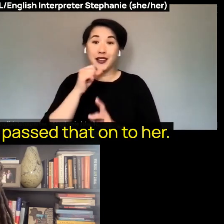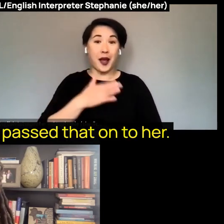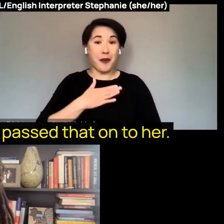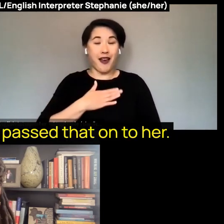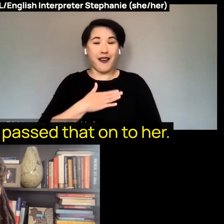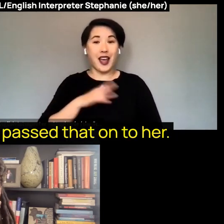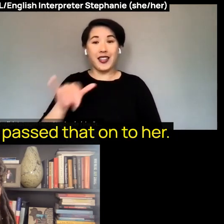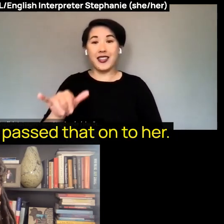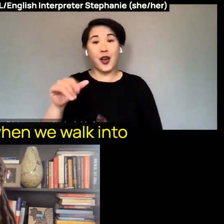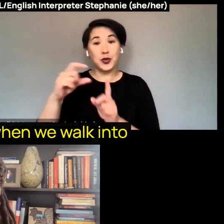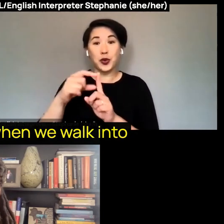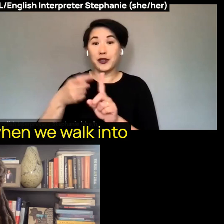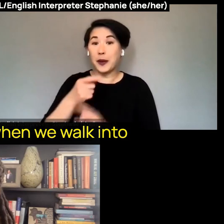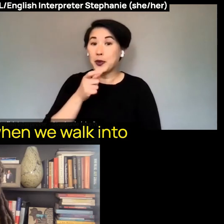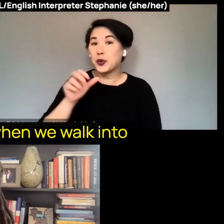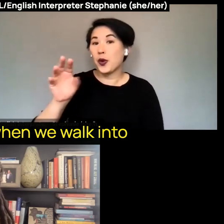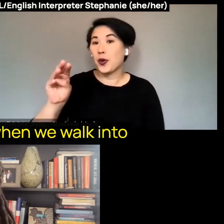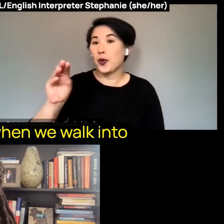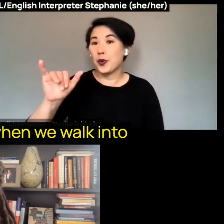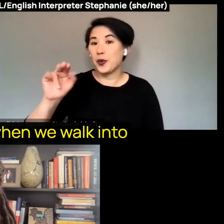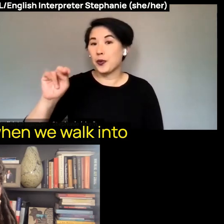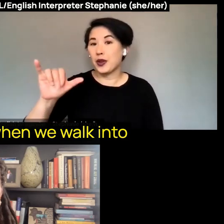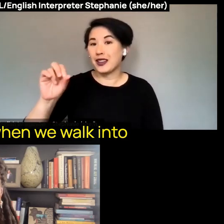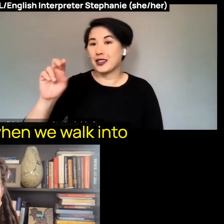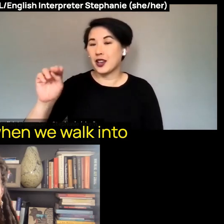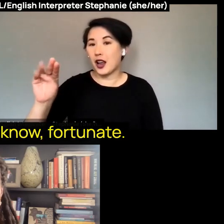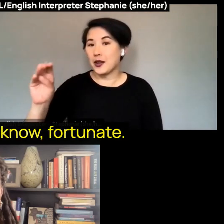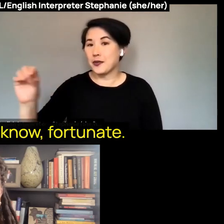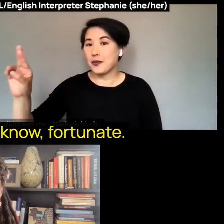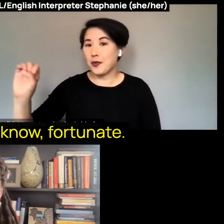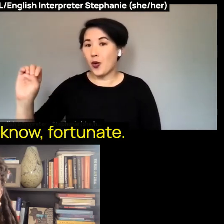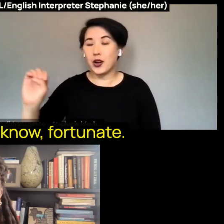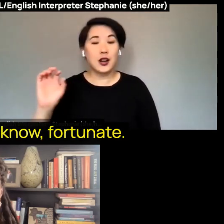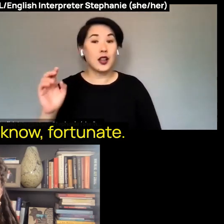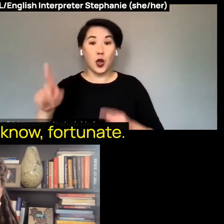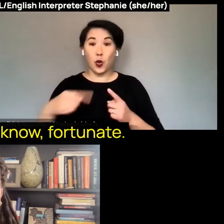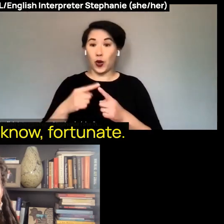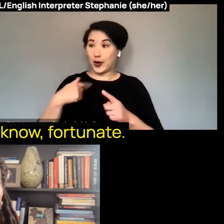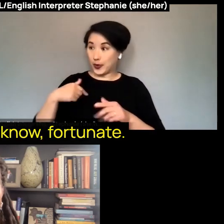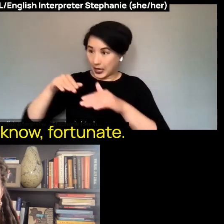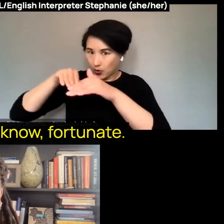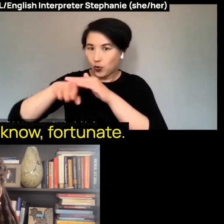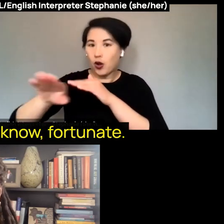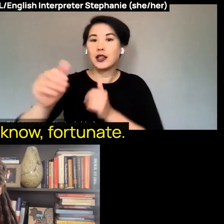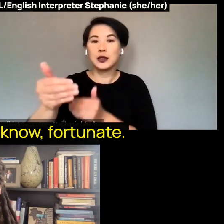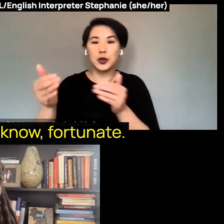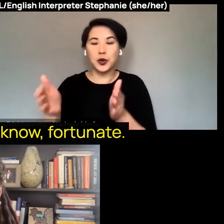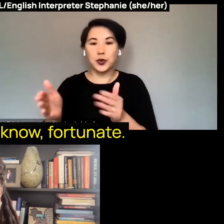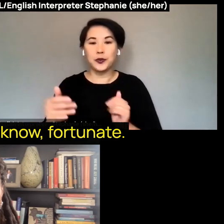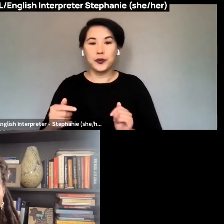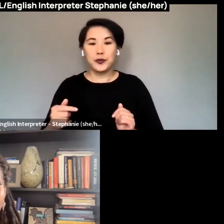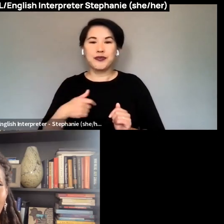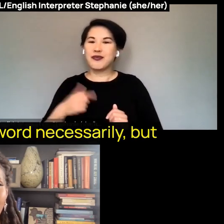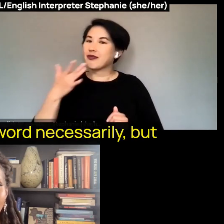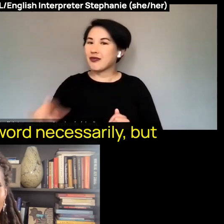that on to her. But we have to, when we walk into a door, I've been, you know,